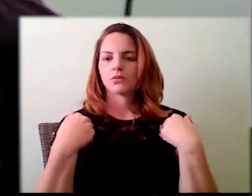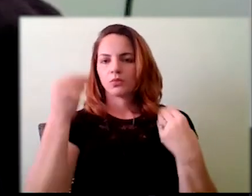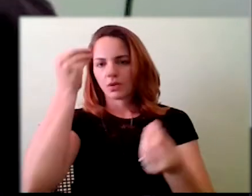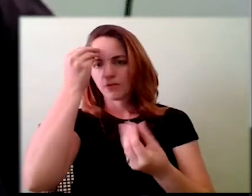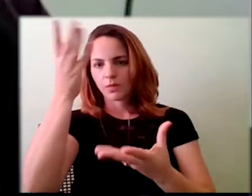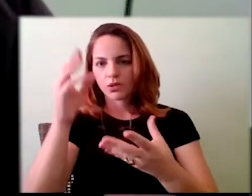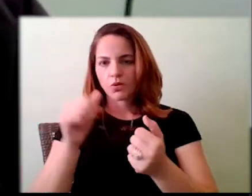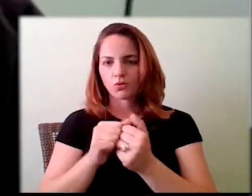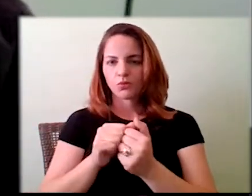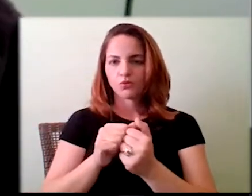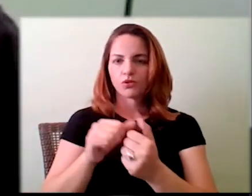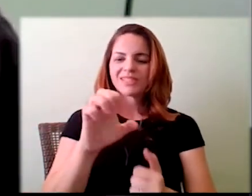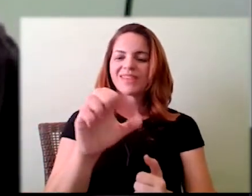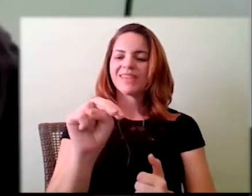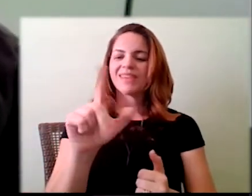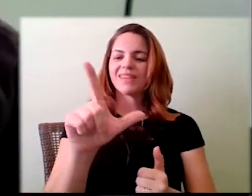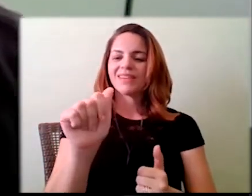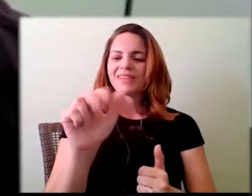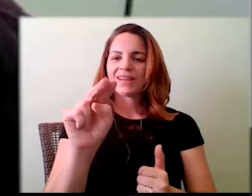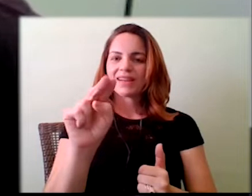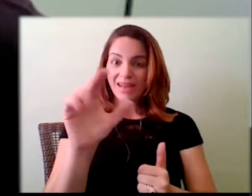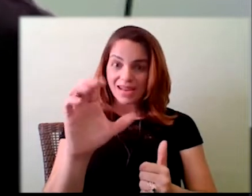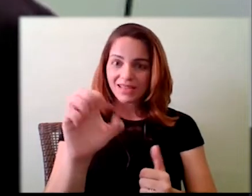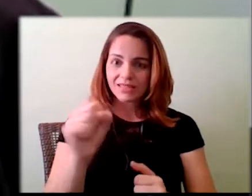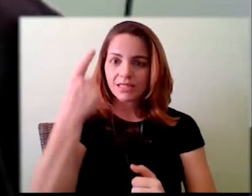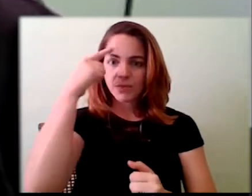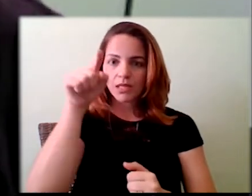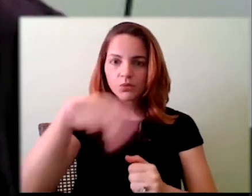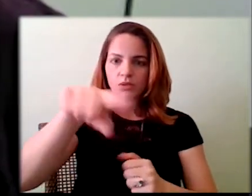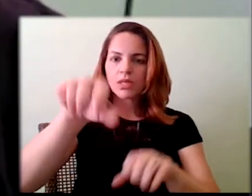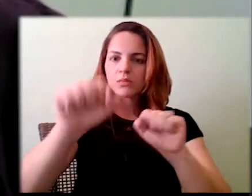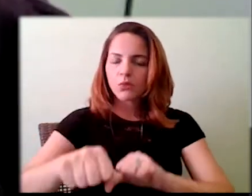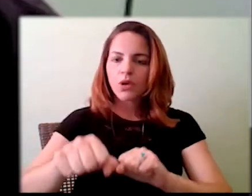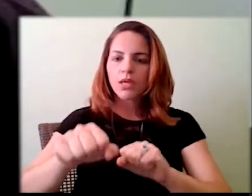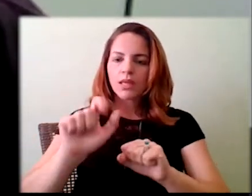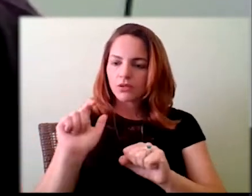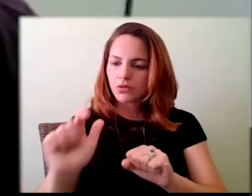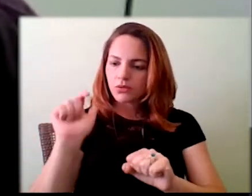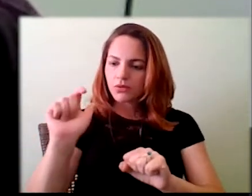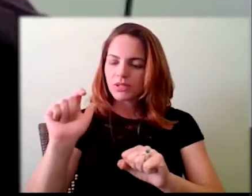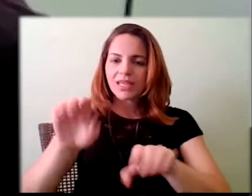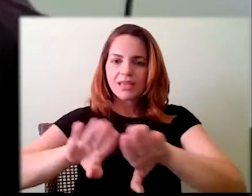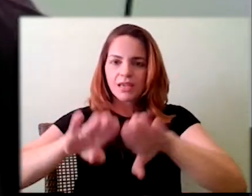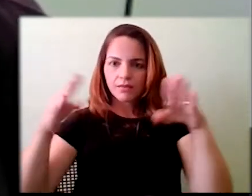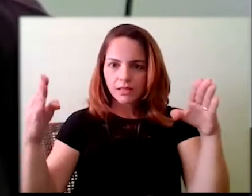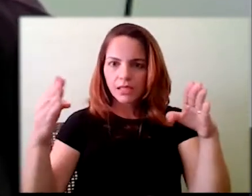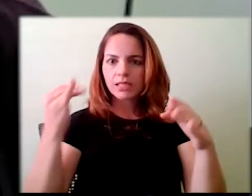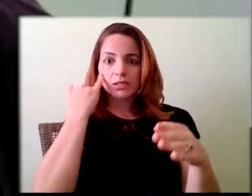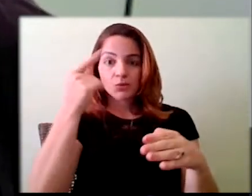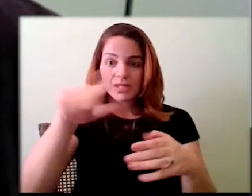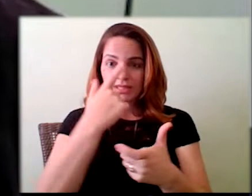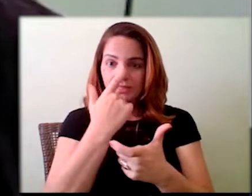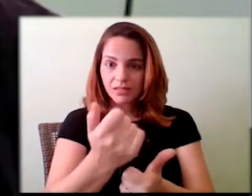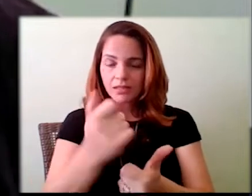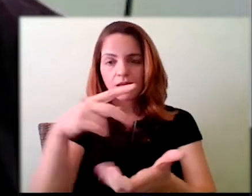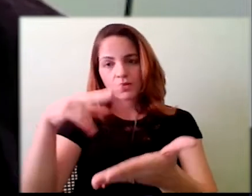links where you can learn more about the book. And if there's also social media channels for the authors